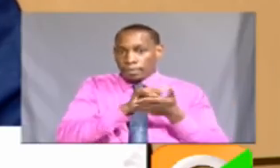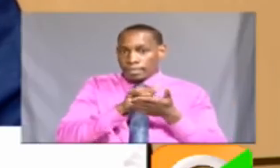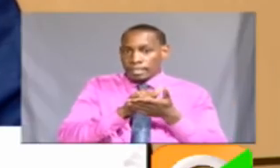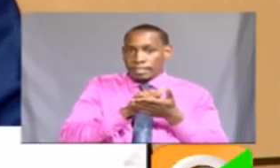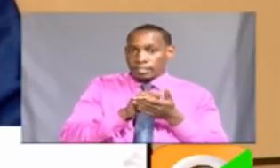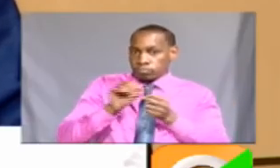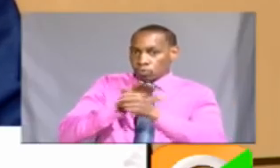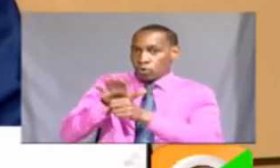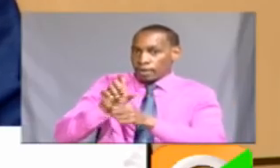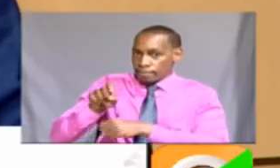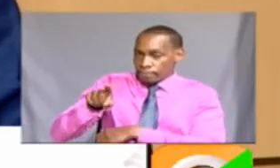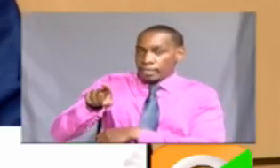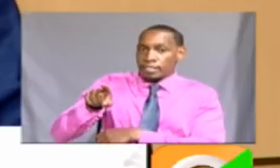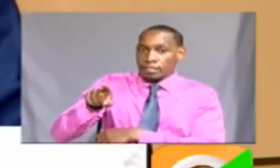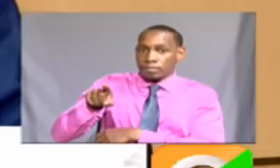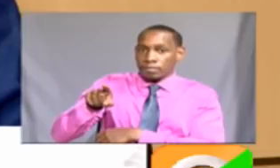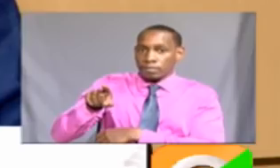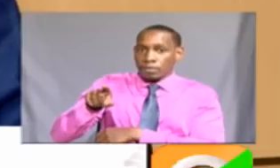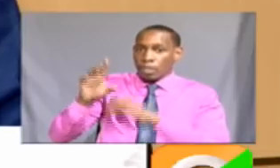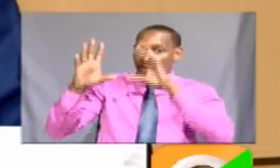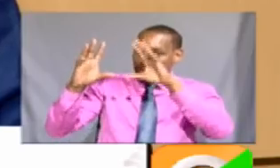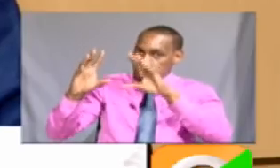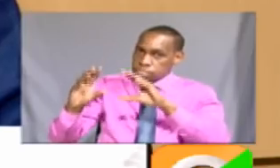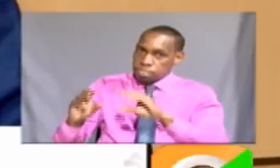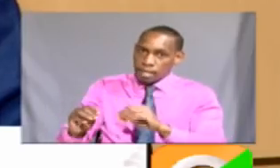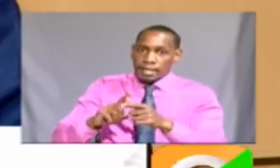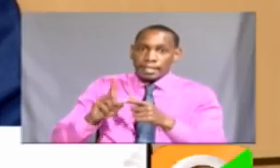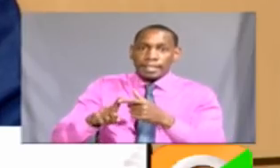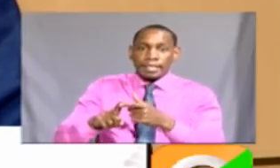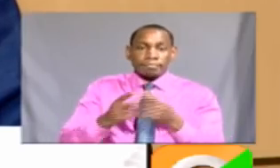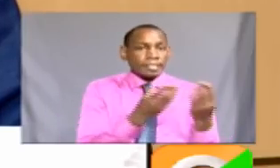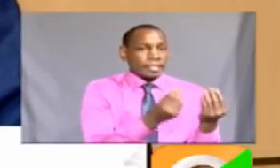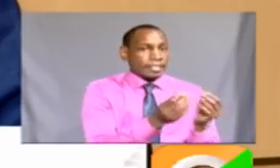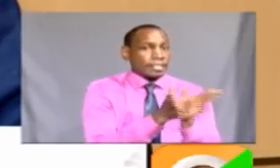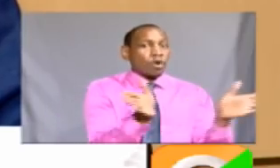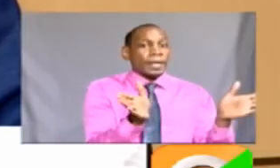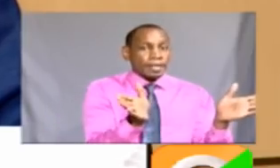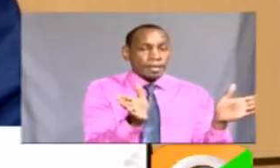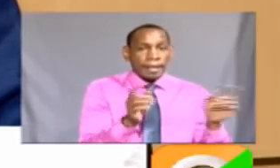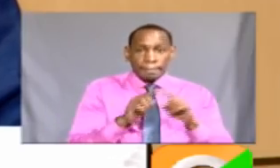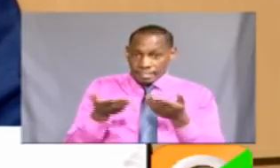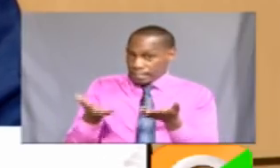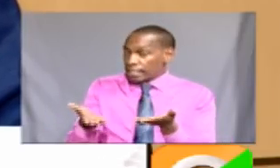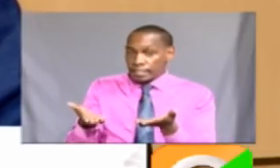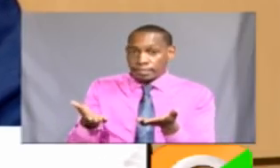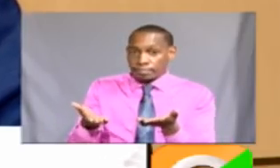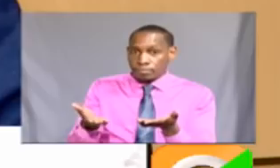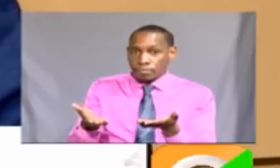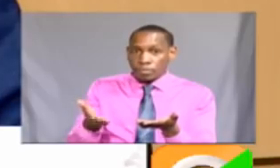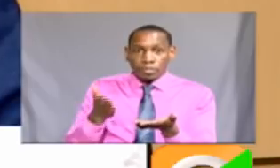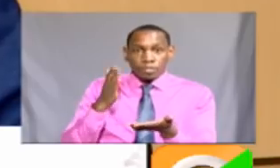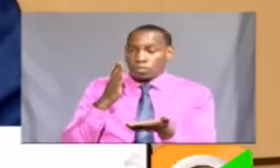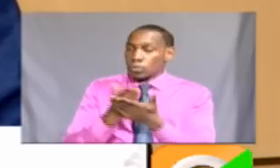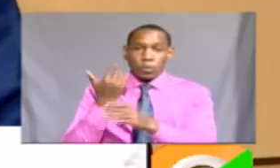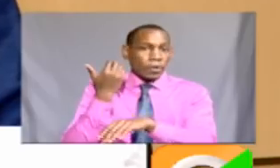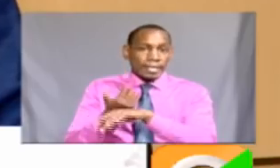the COVID virus phases out, then it will be an easier opening. Okay. But right now, it's very,